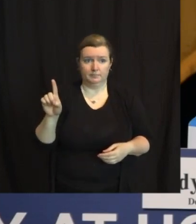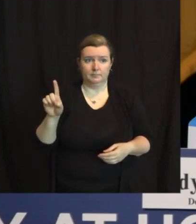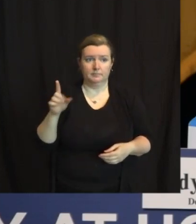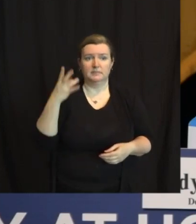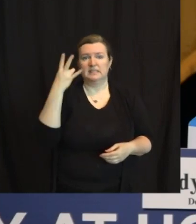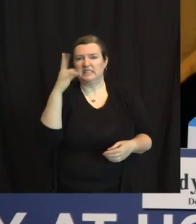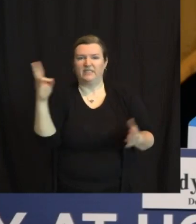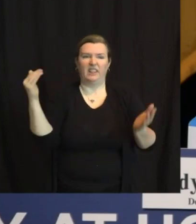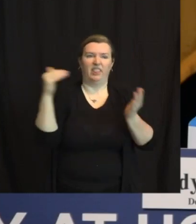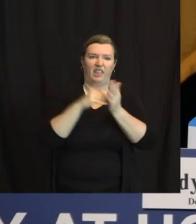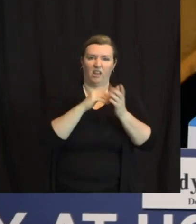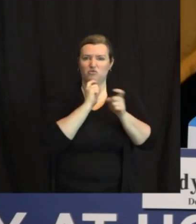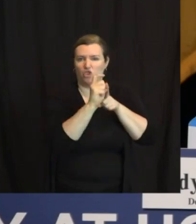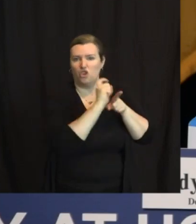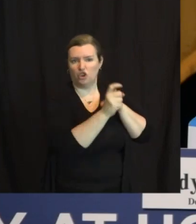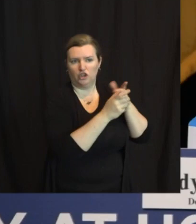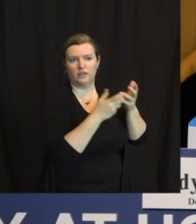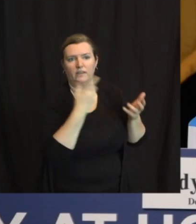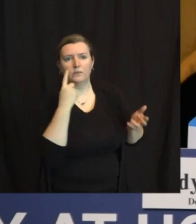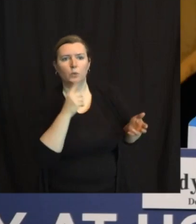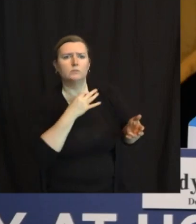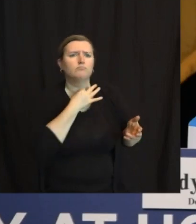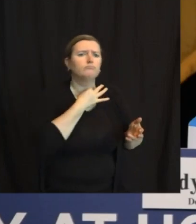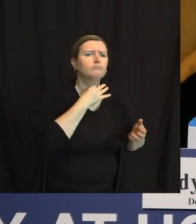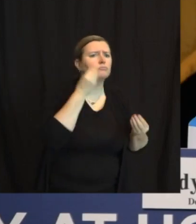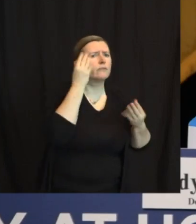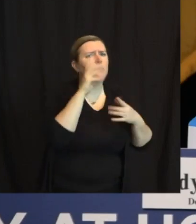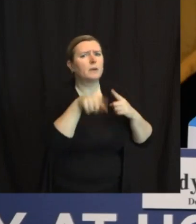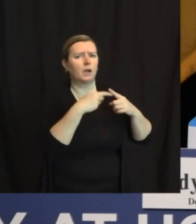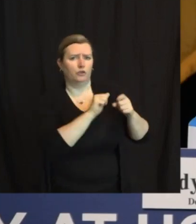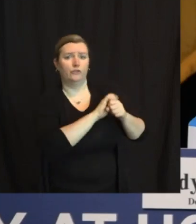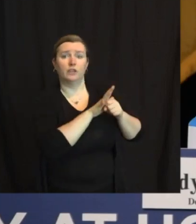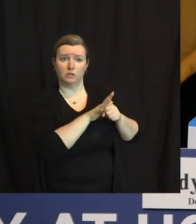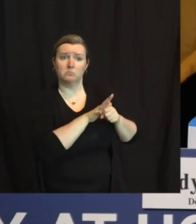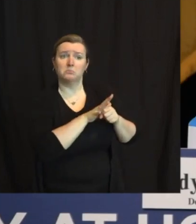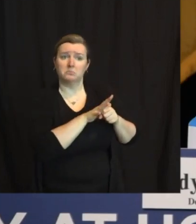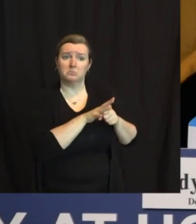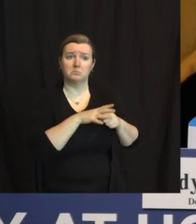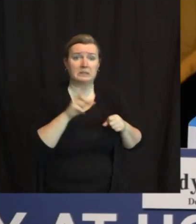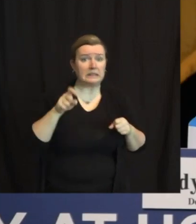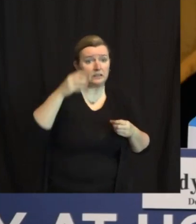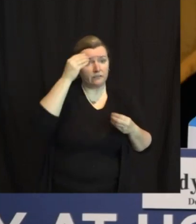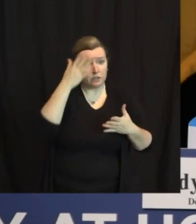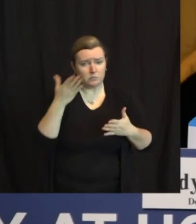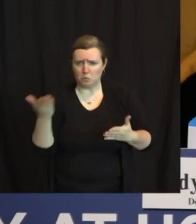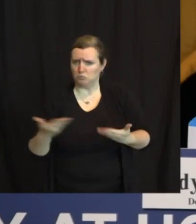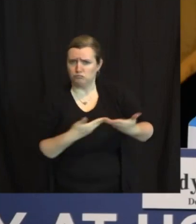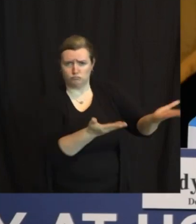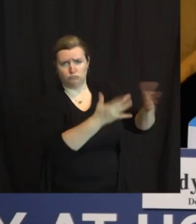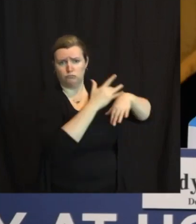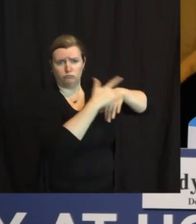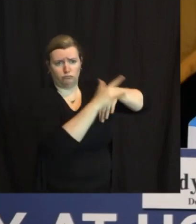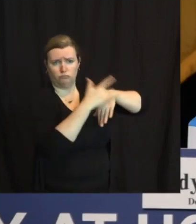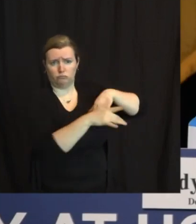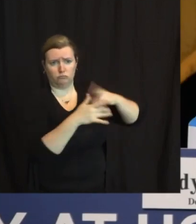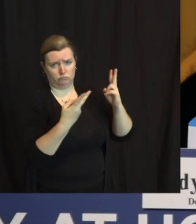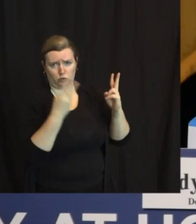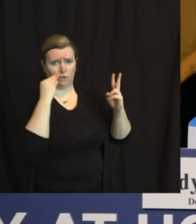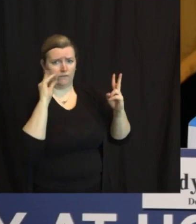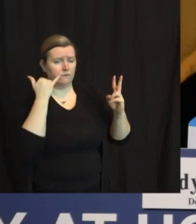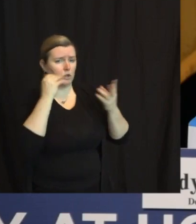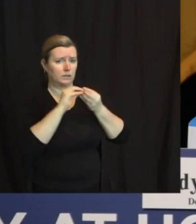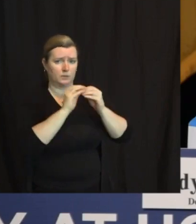general information. These continue to be excellent resources for information on COVID-19 and the state's